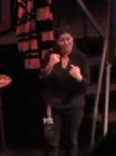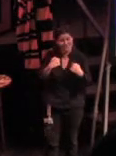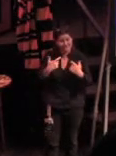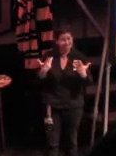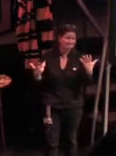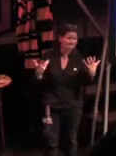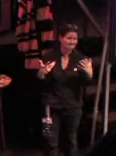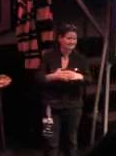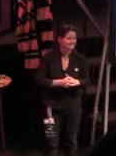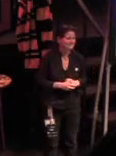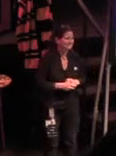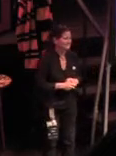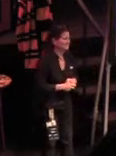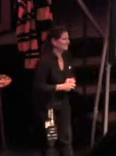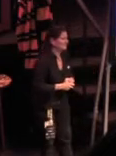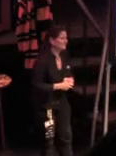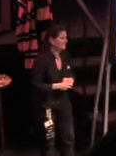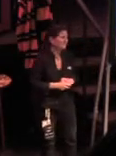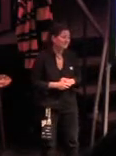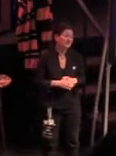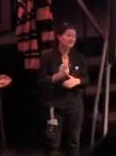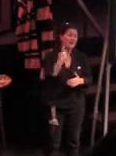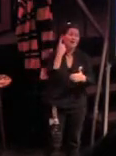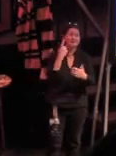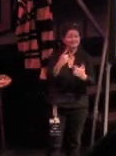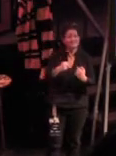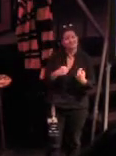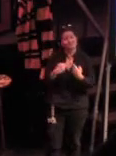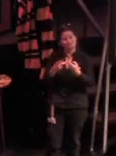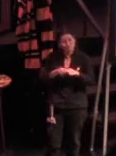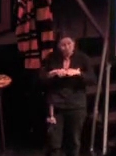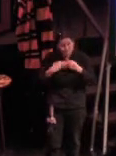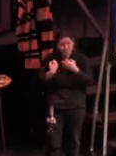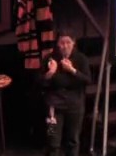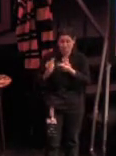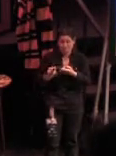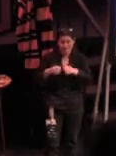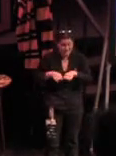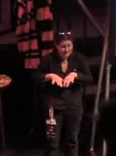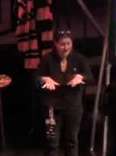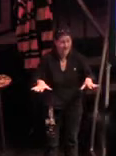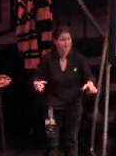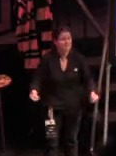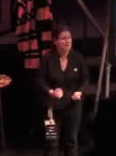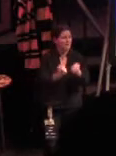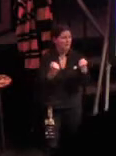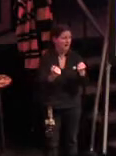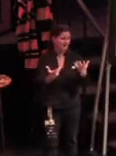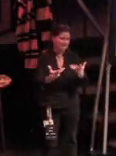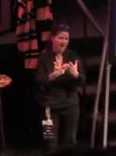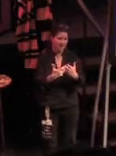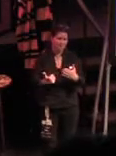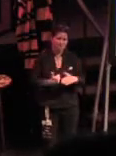it's putting people in positions of power. That's the only way you change it. We can't, you know, we can't change the fact that, well, I mean, hopefully we can,